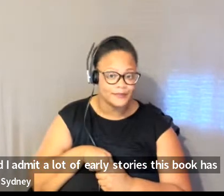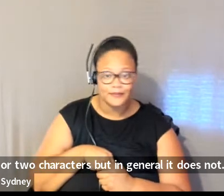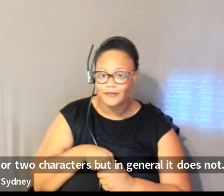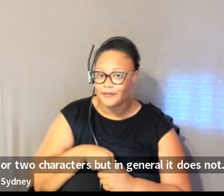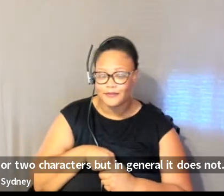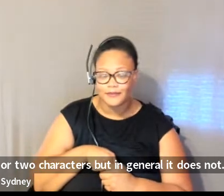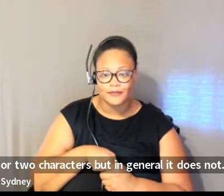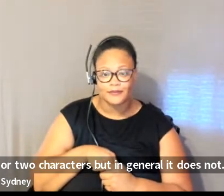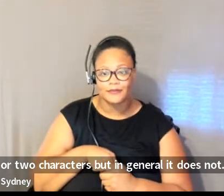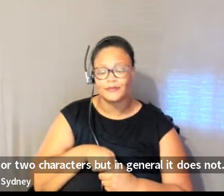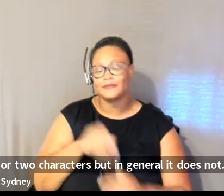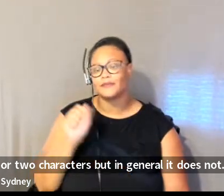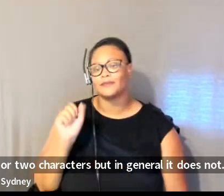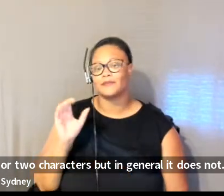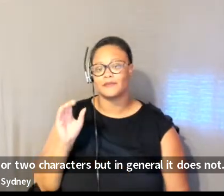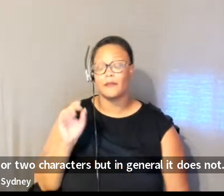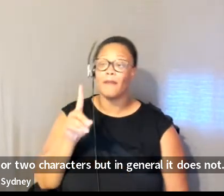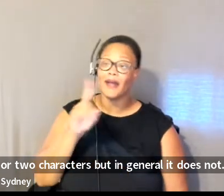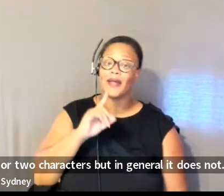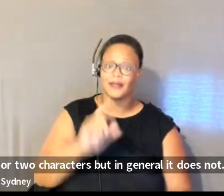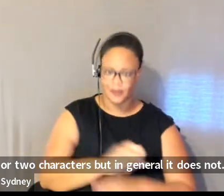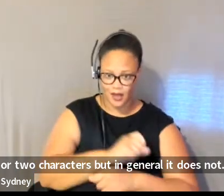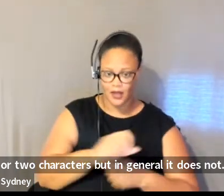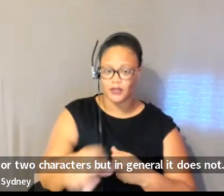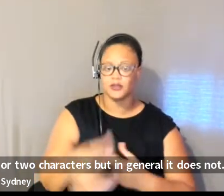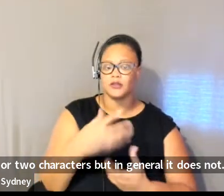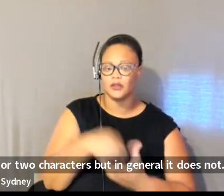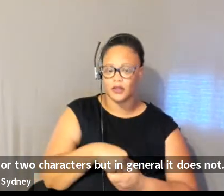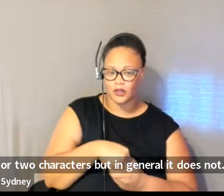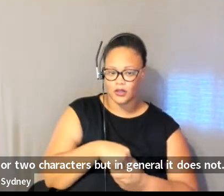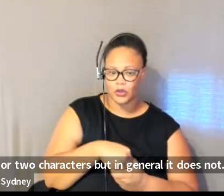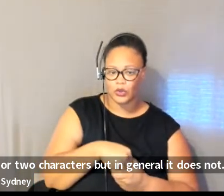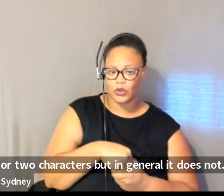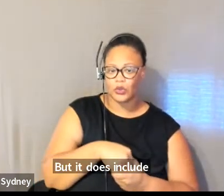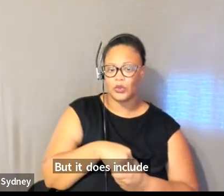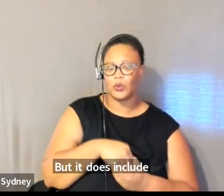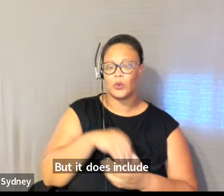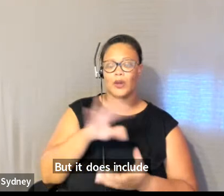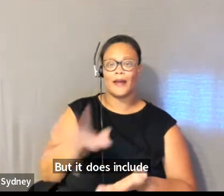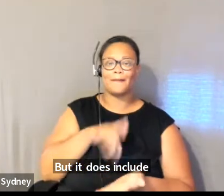not. But it does include, it is a Middle Eastern